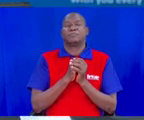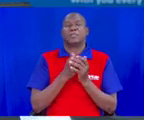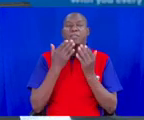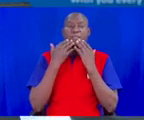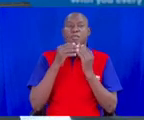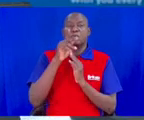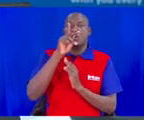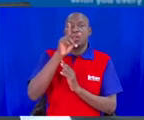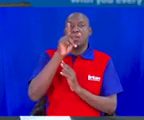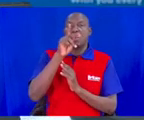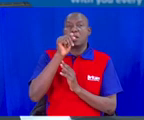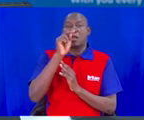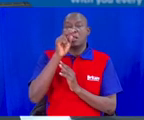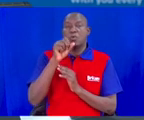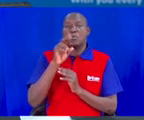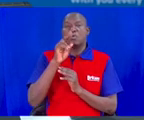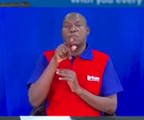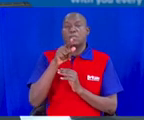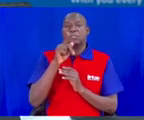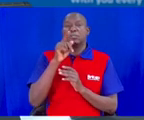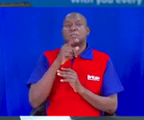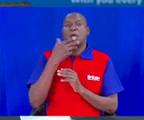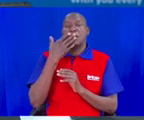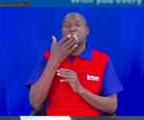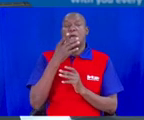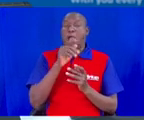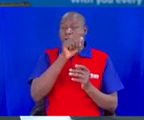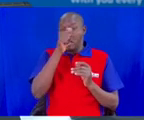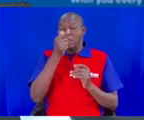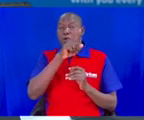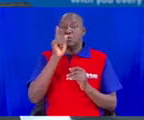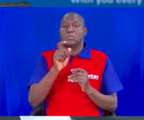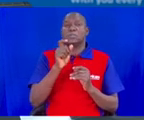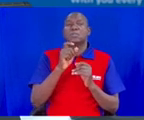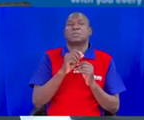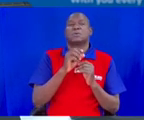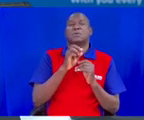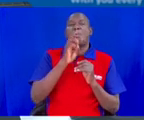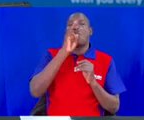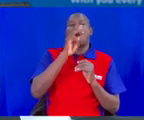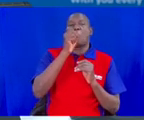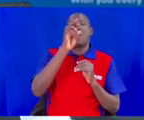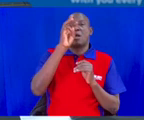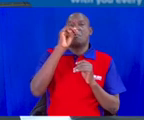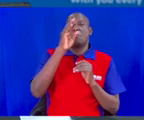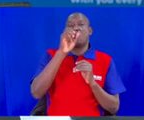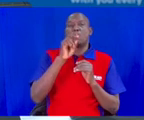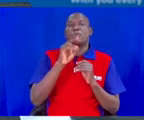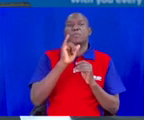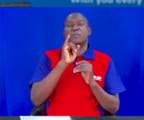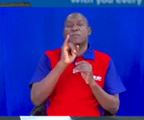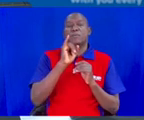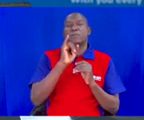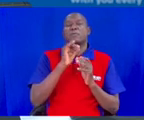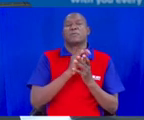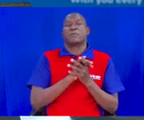those answers. We have another question by Wamboi Geshora, and I would like to direct that question to